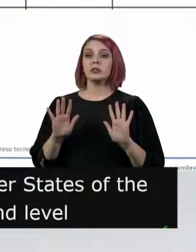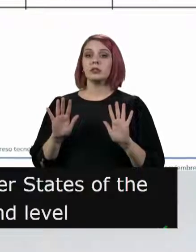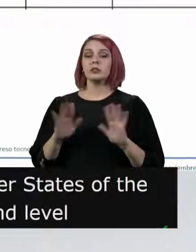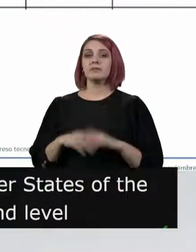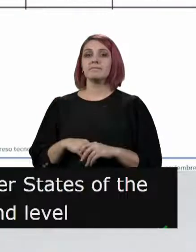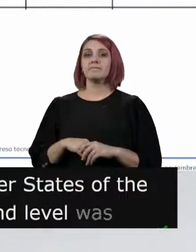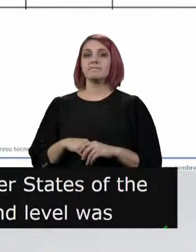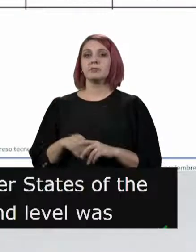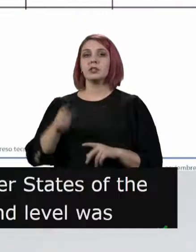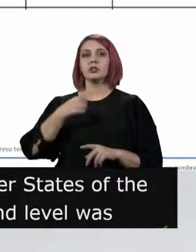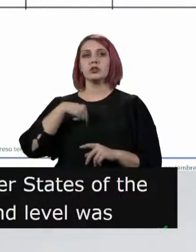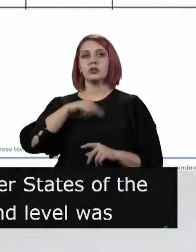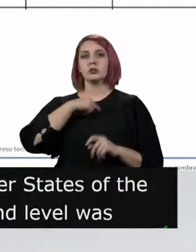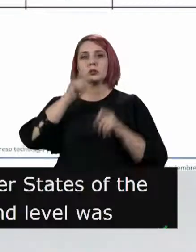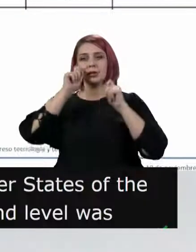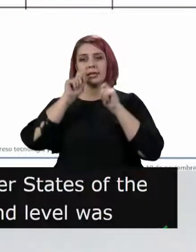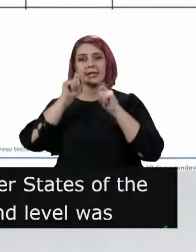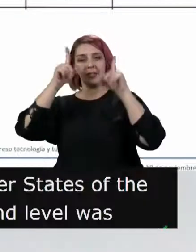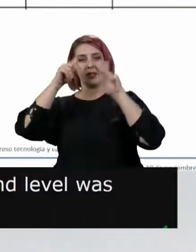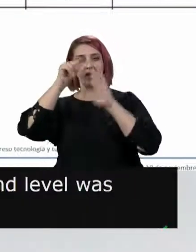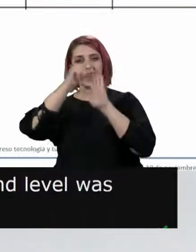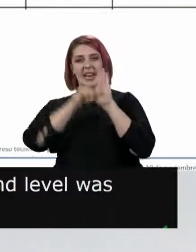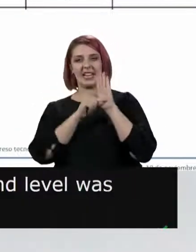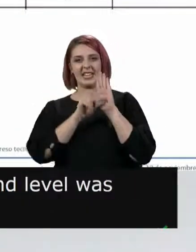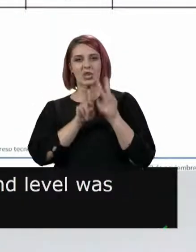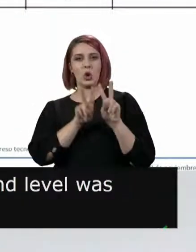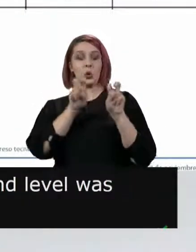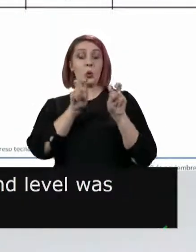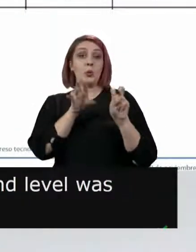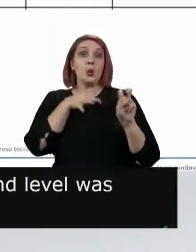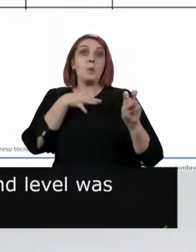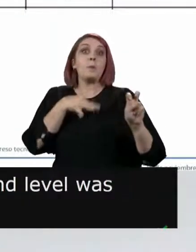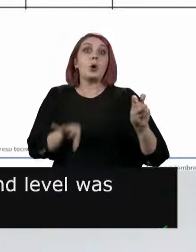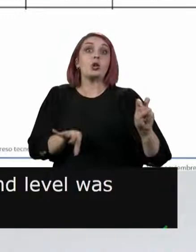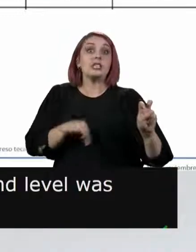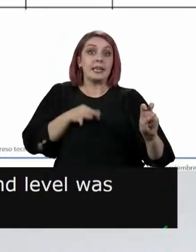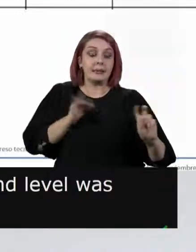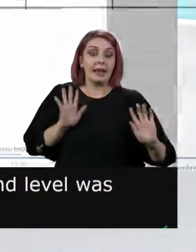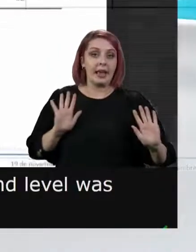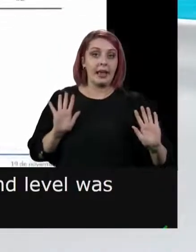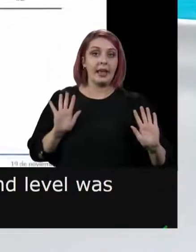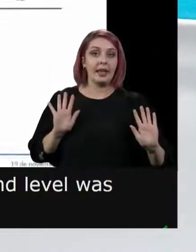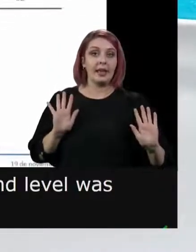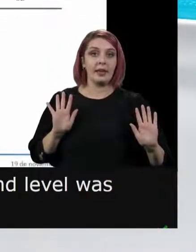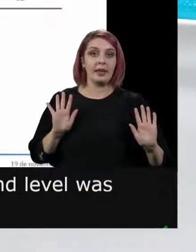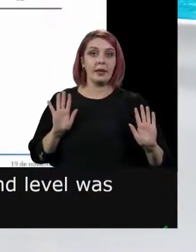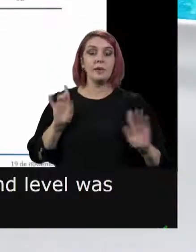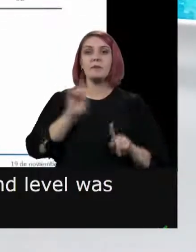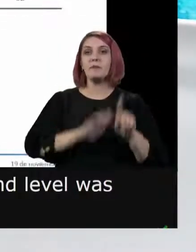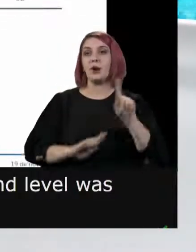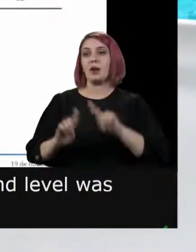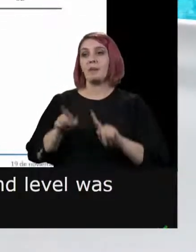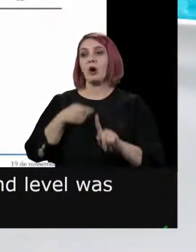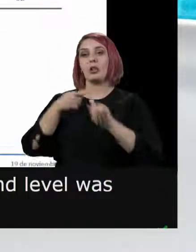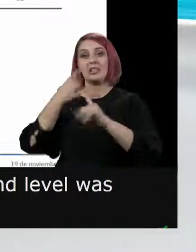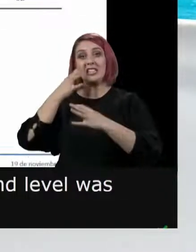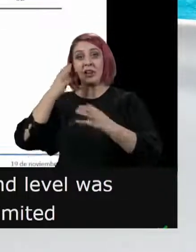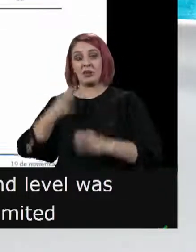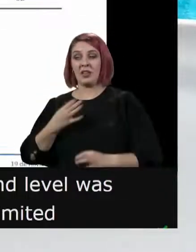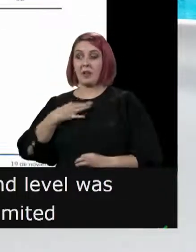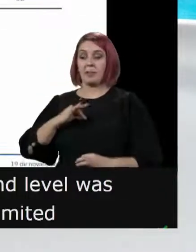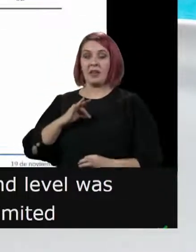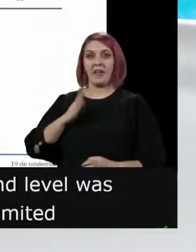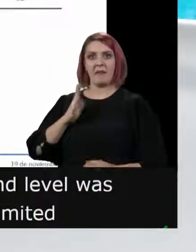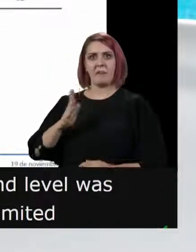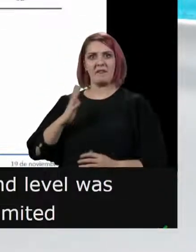considered as something that needed to be limited. But because of this new threat of